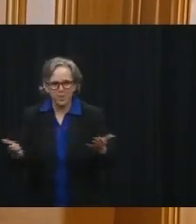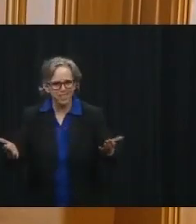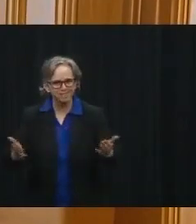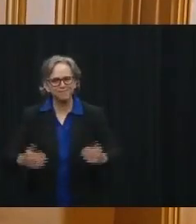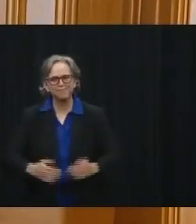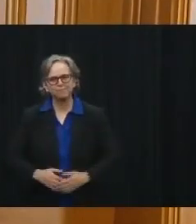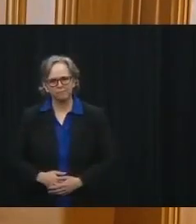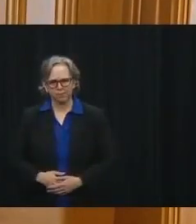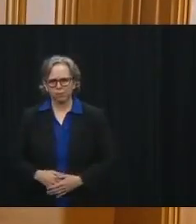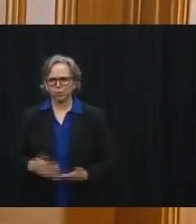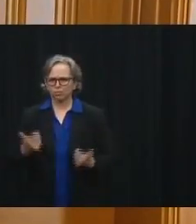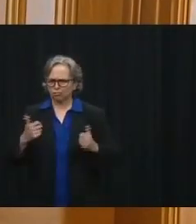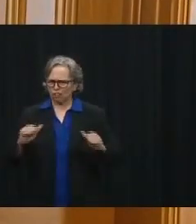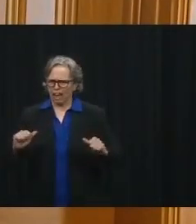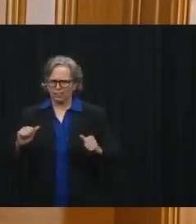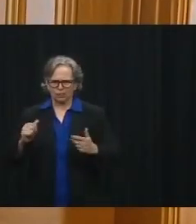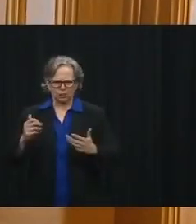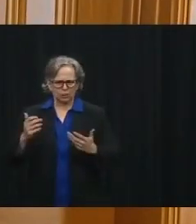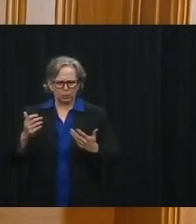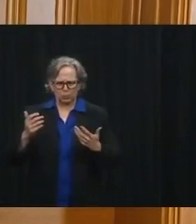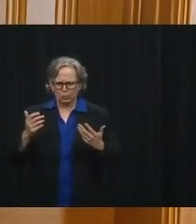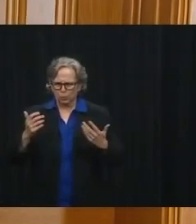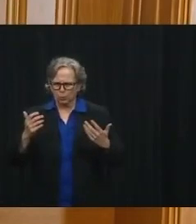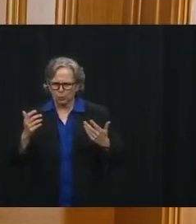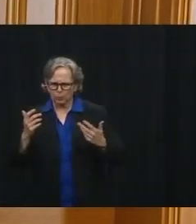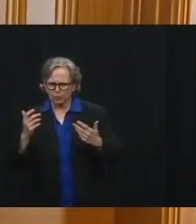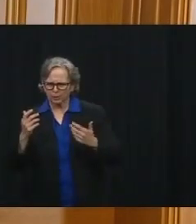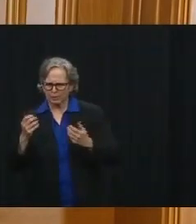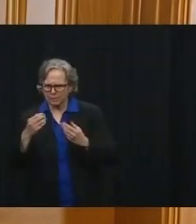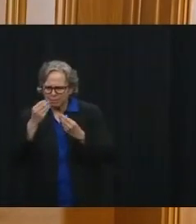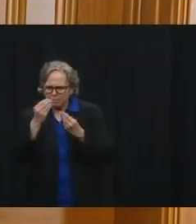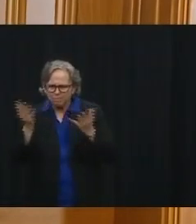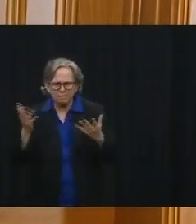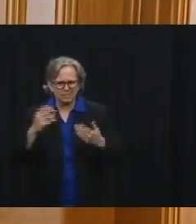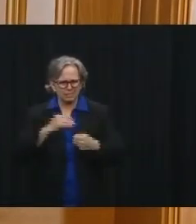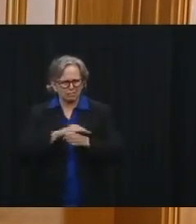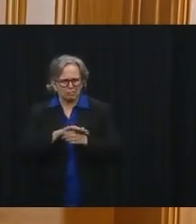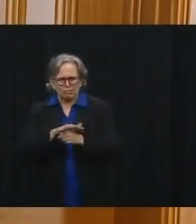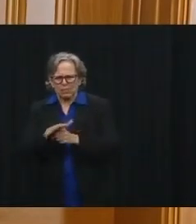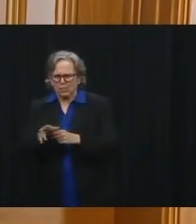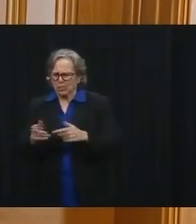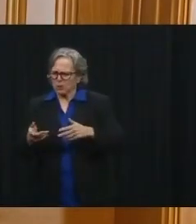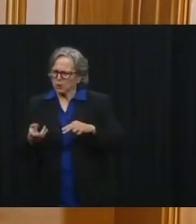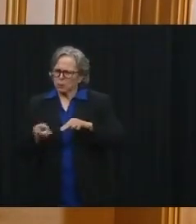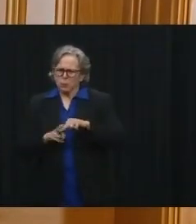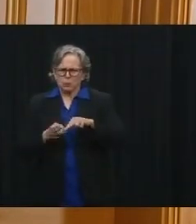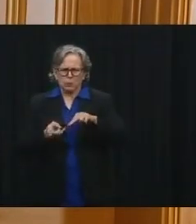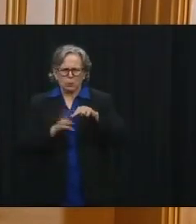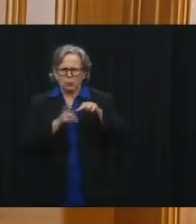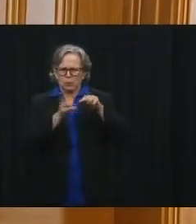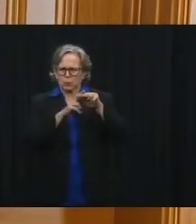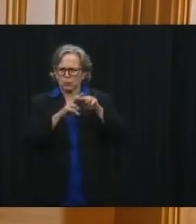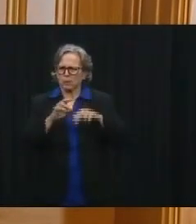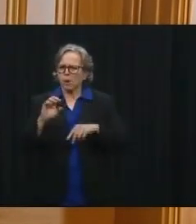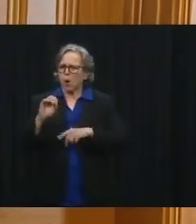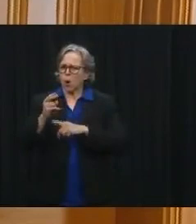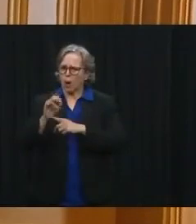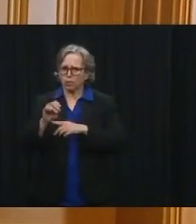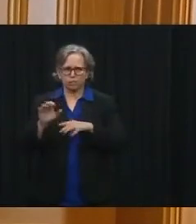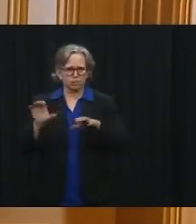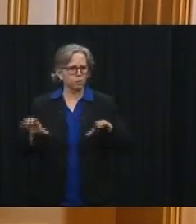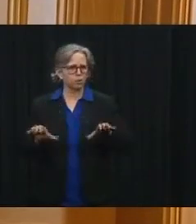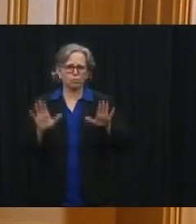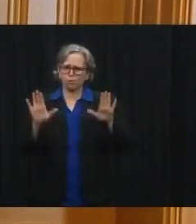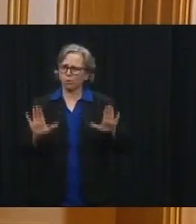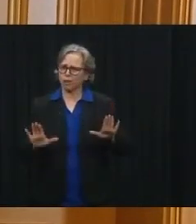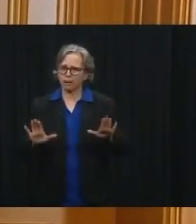Ohioans are doing amazing things. I want to really open today by showing some social media videos.